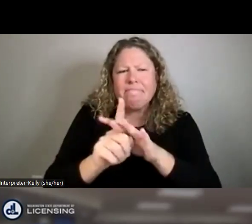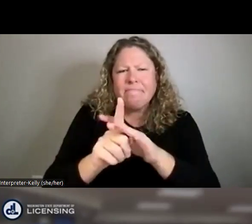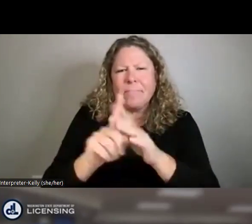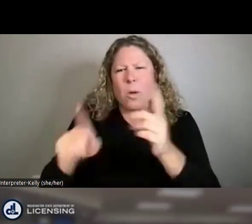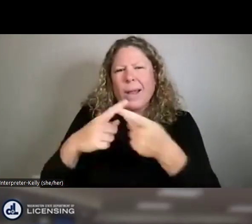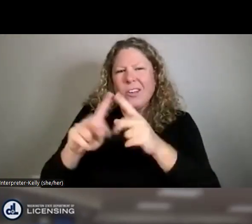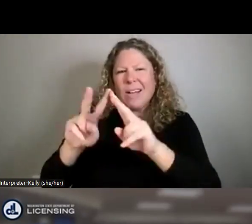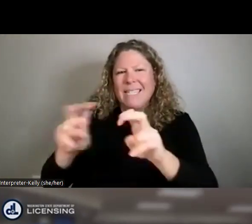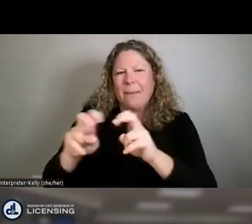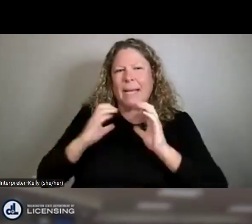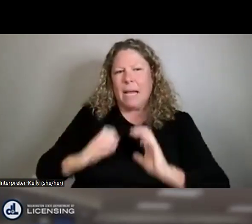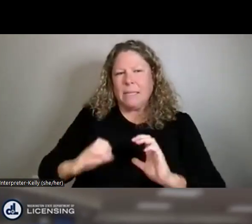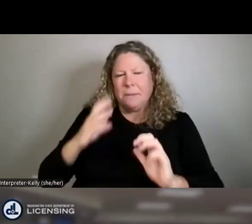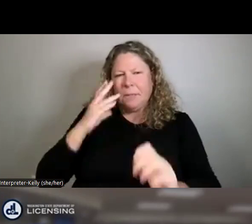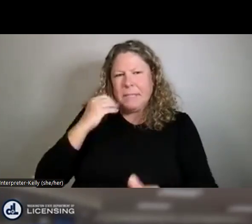to avoid them?